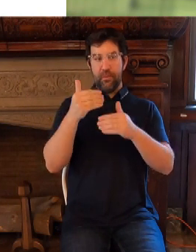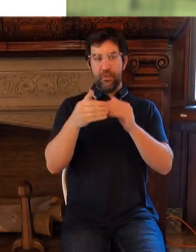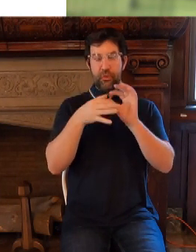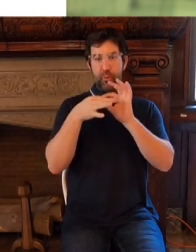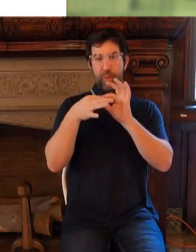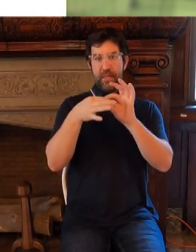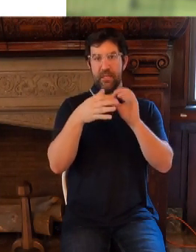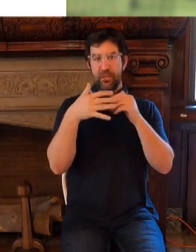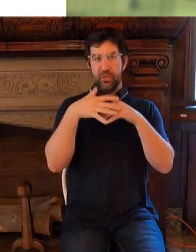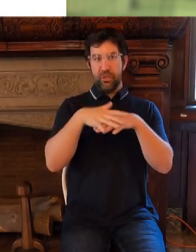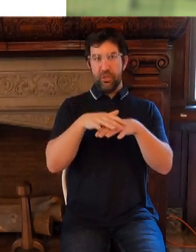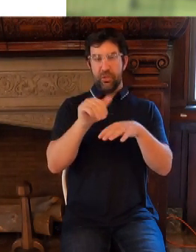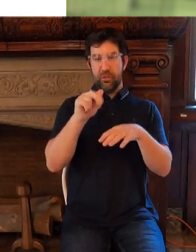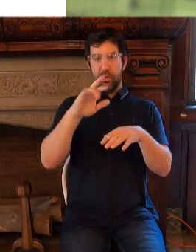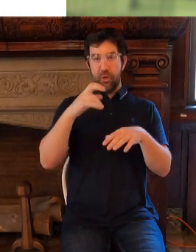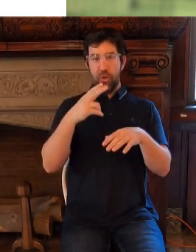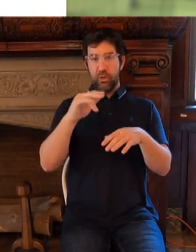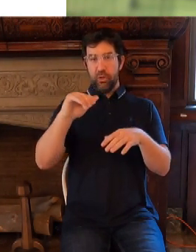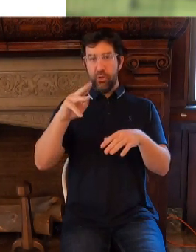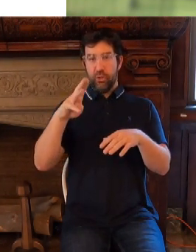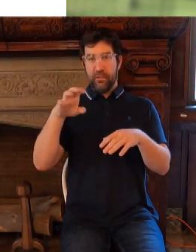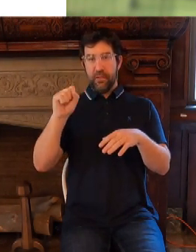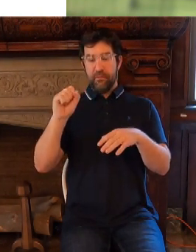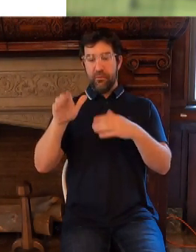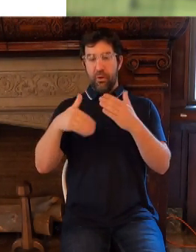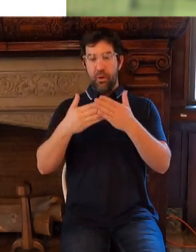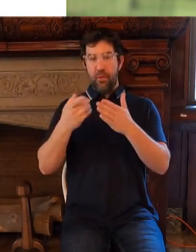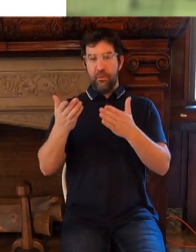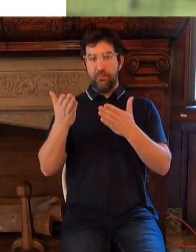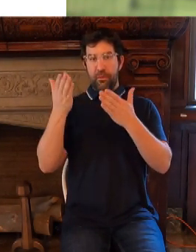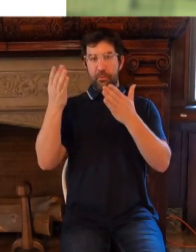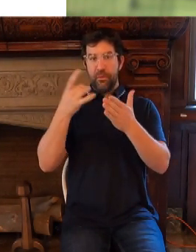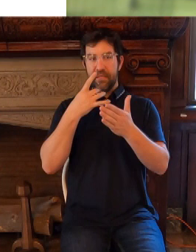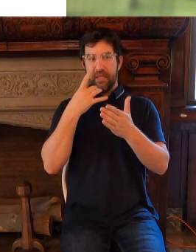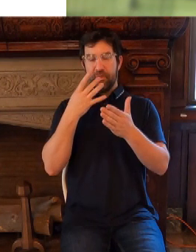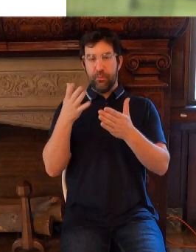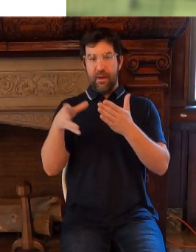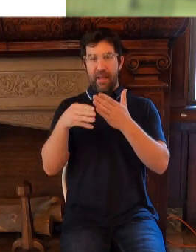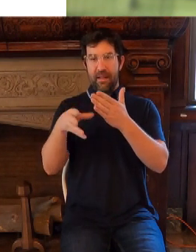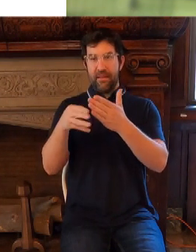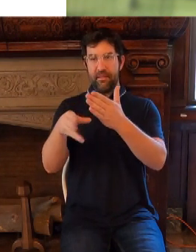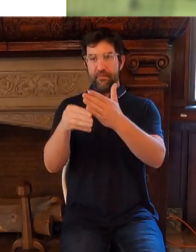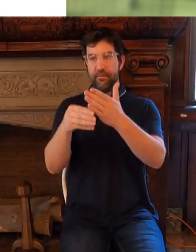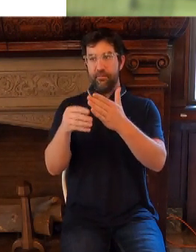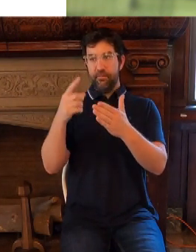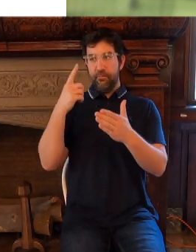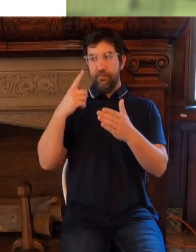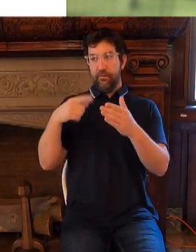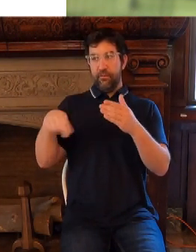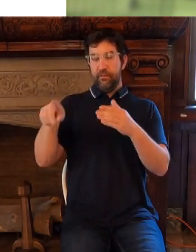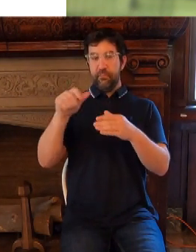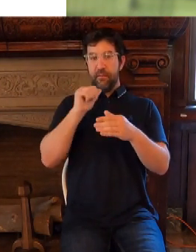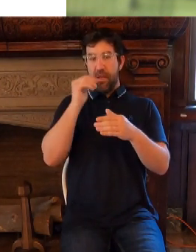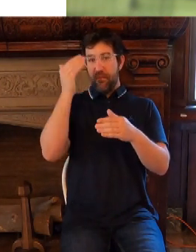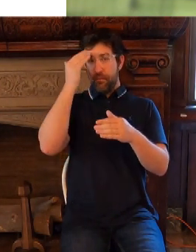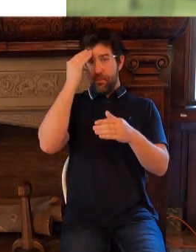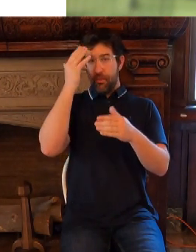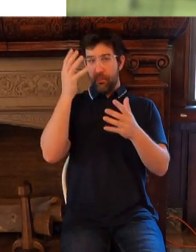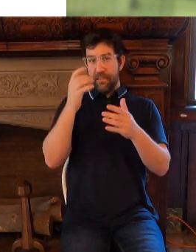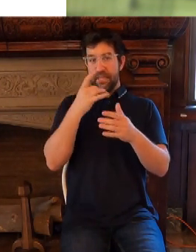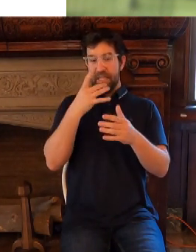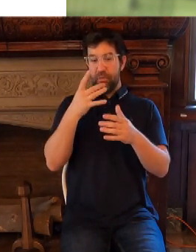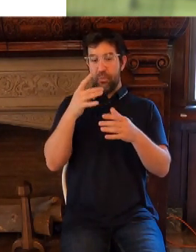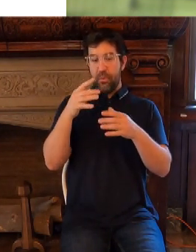coordination between Arch and James, basically all of those proposed signals that we're putting in. For those that aren't familiar with what